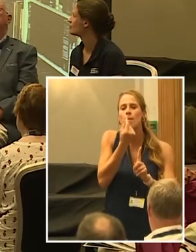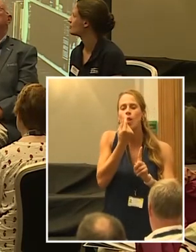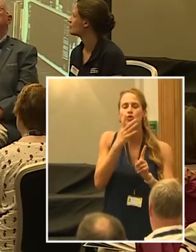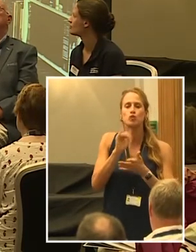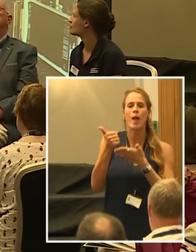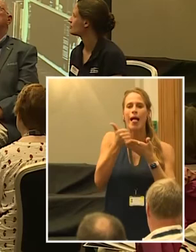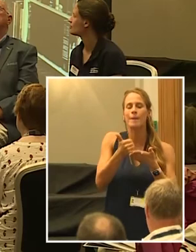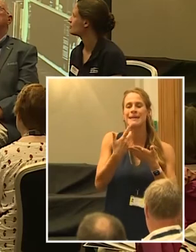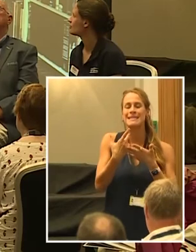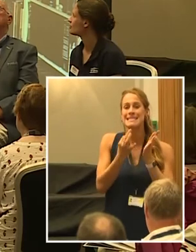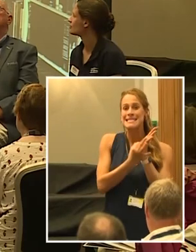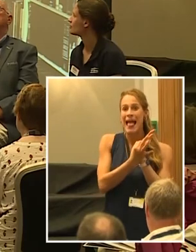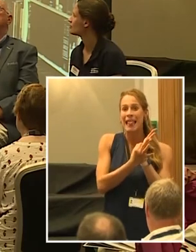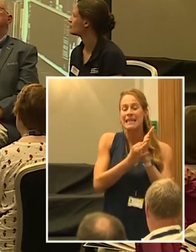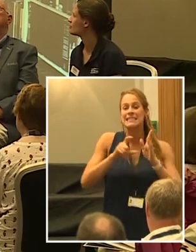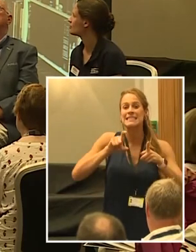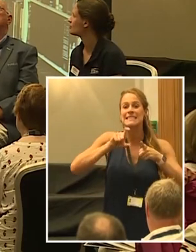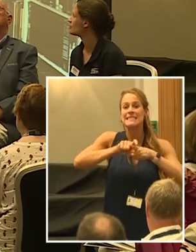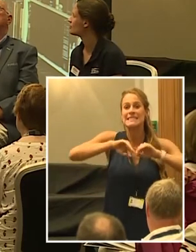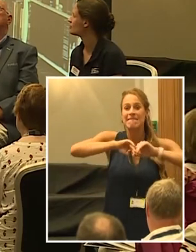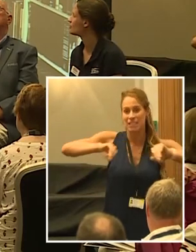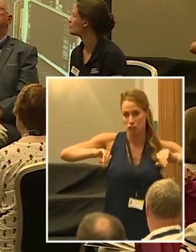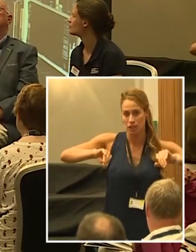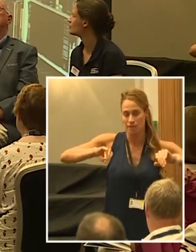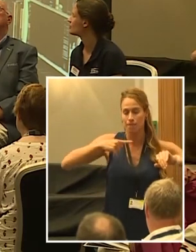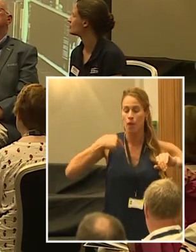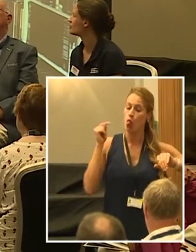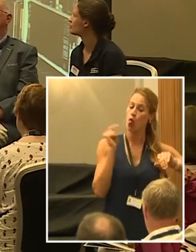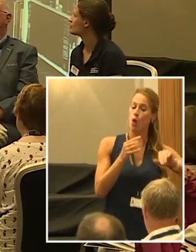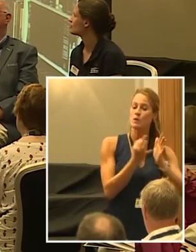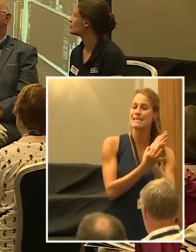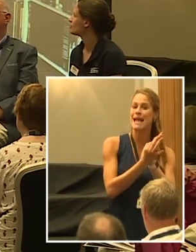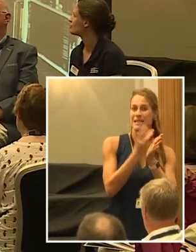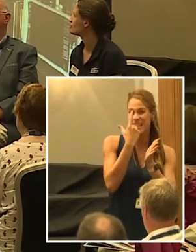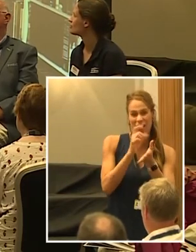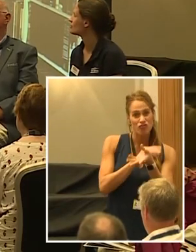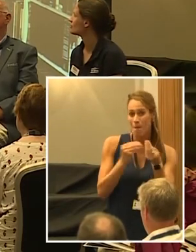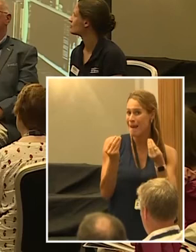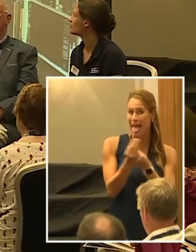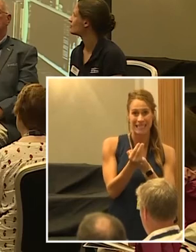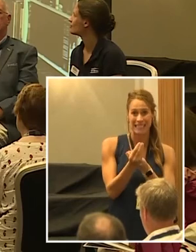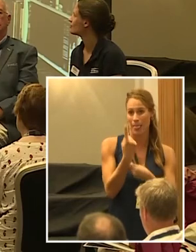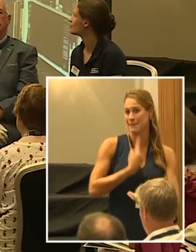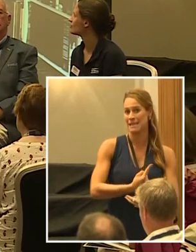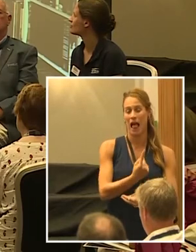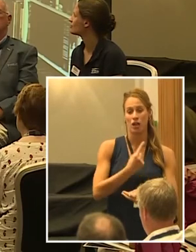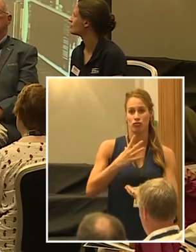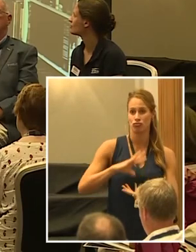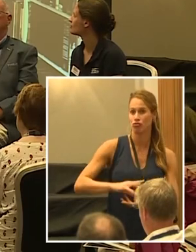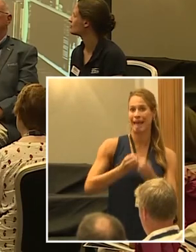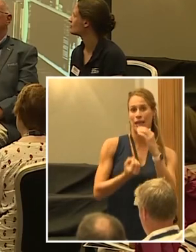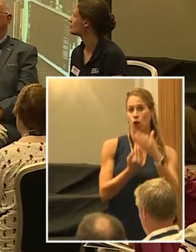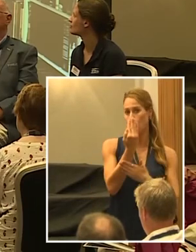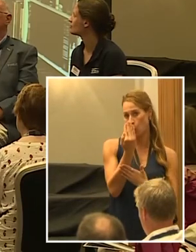So those cells can actually replace themselves in situ. And the reason they don't normally